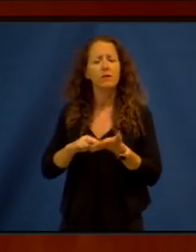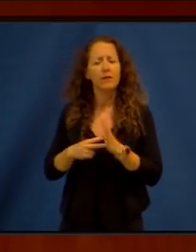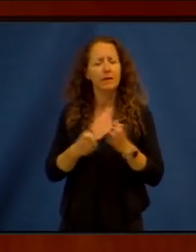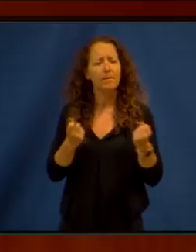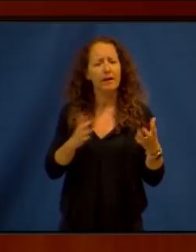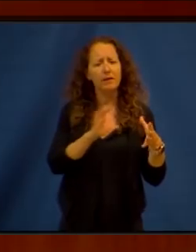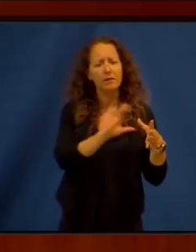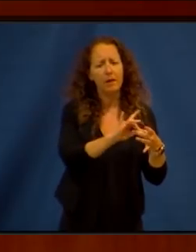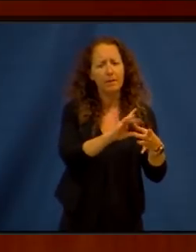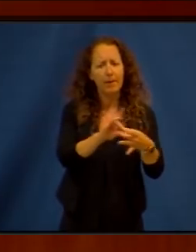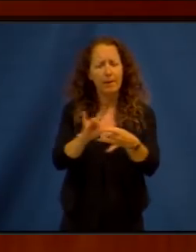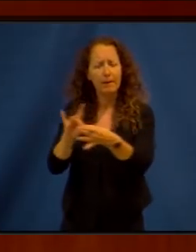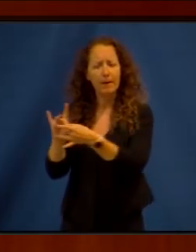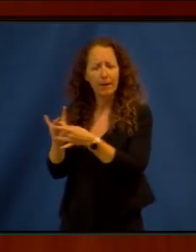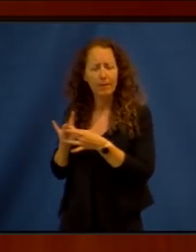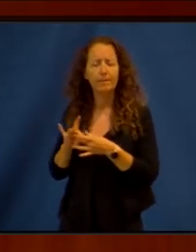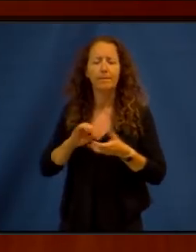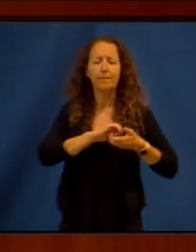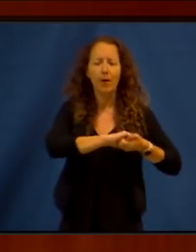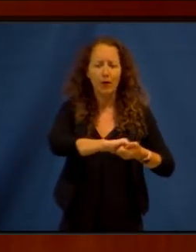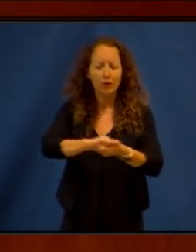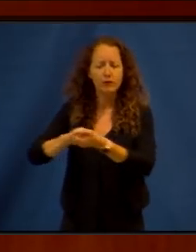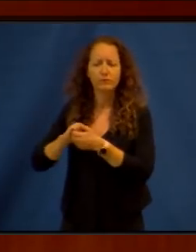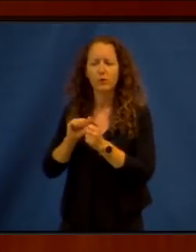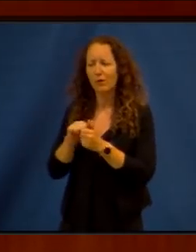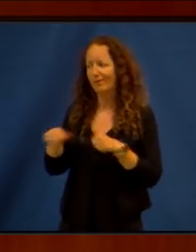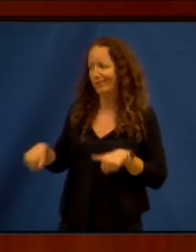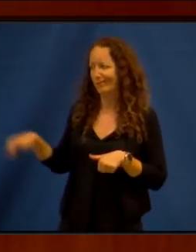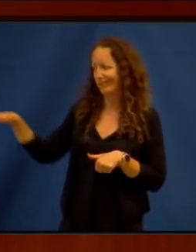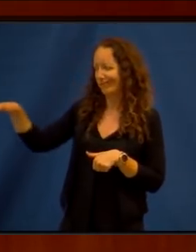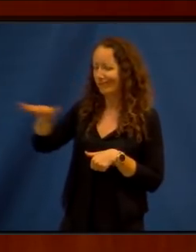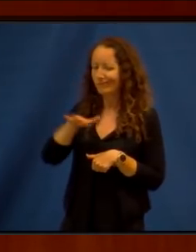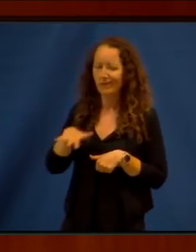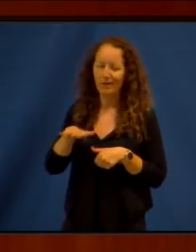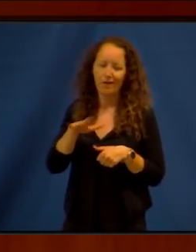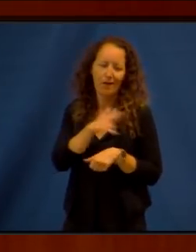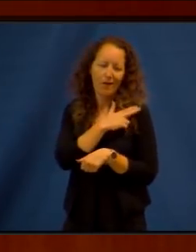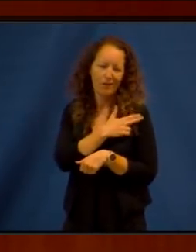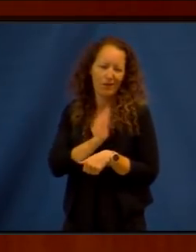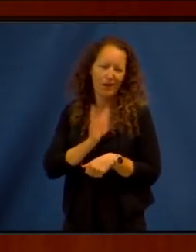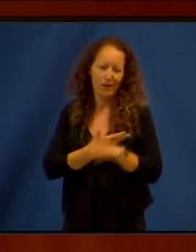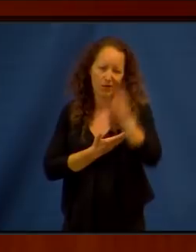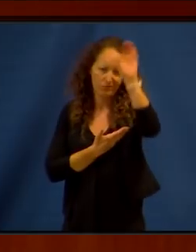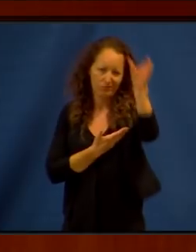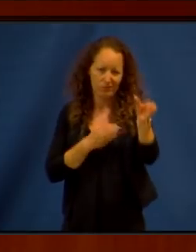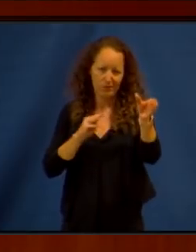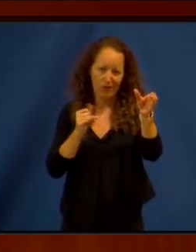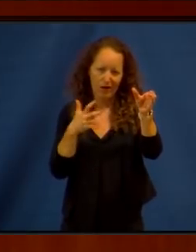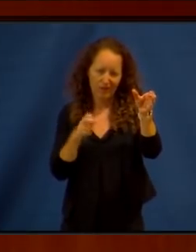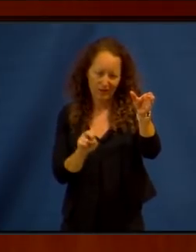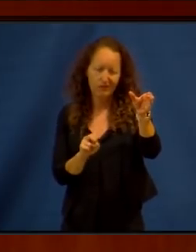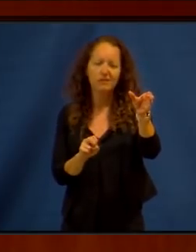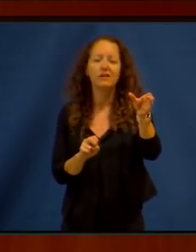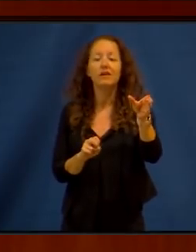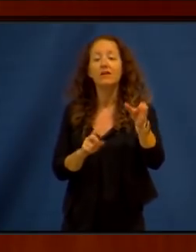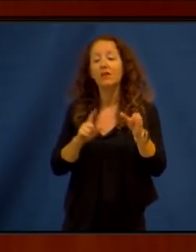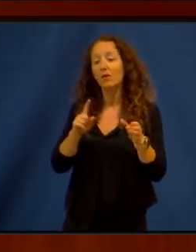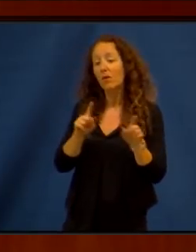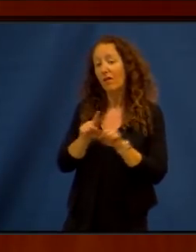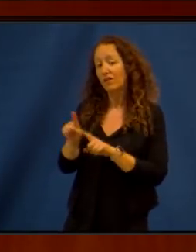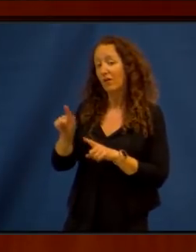things that are going on. And then the partnerships with our local hospitals in our county are critical. Our sister facility in Havasu as